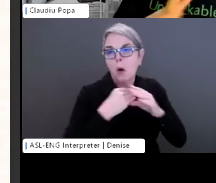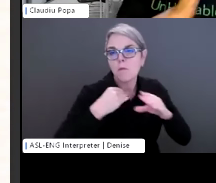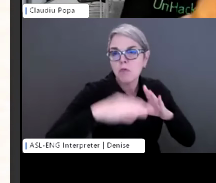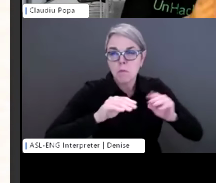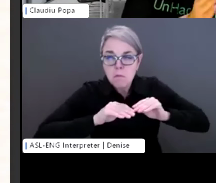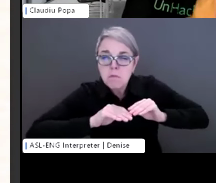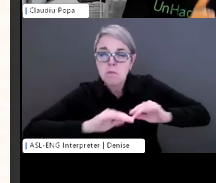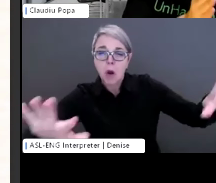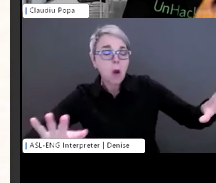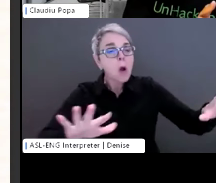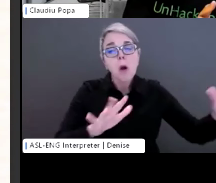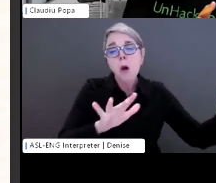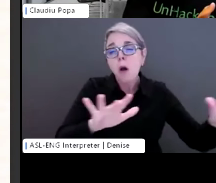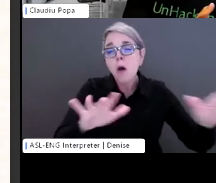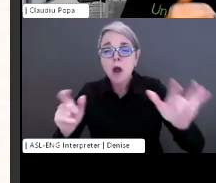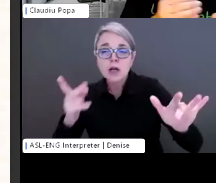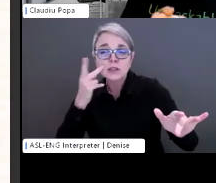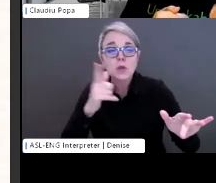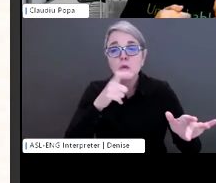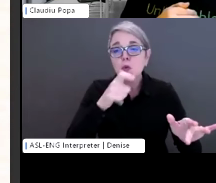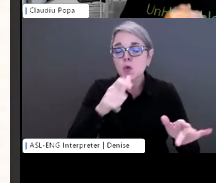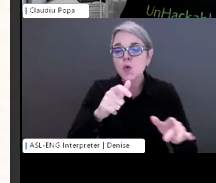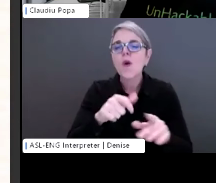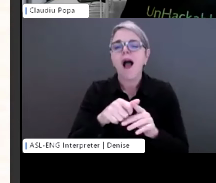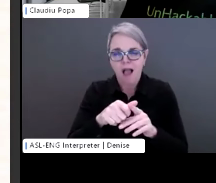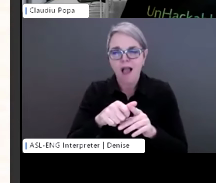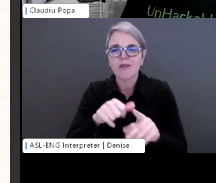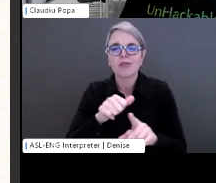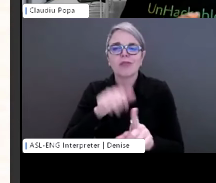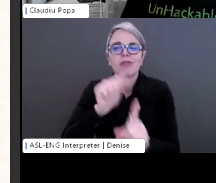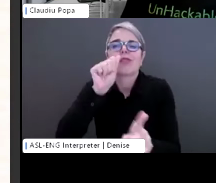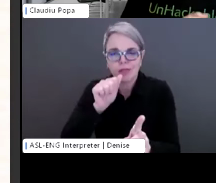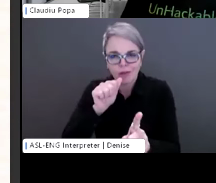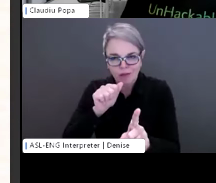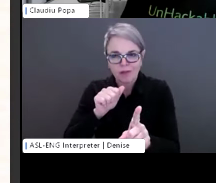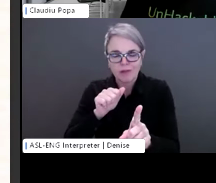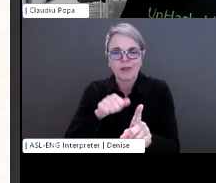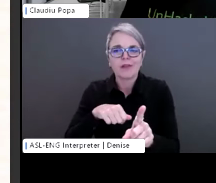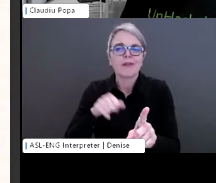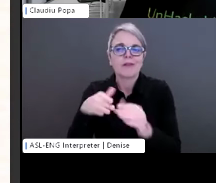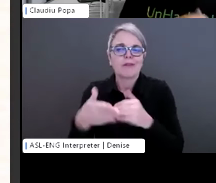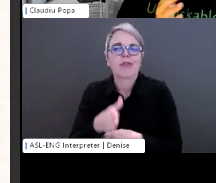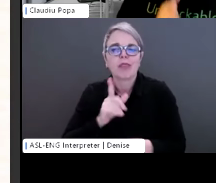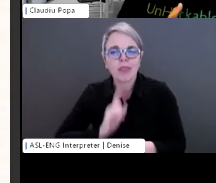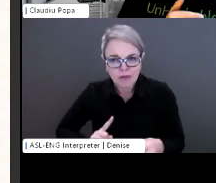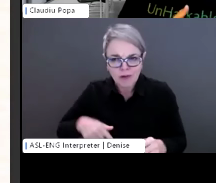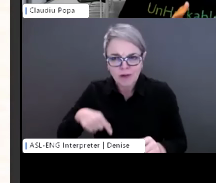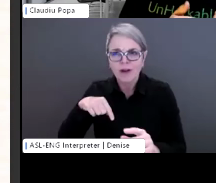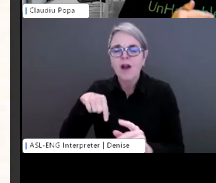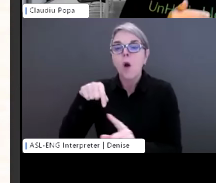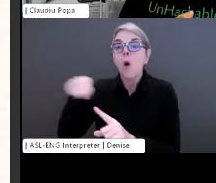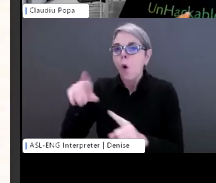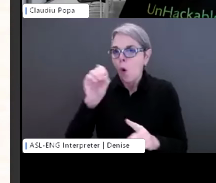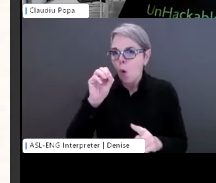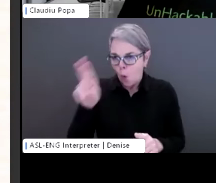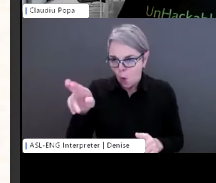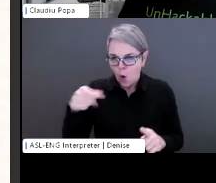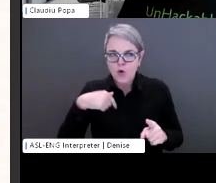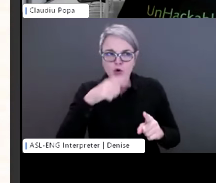do we pick a vulnerable person who may have at some point responded to an email and we know that